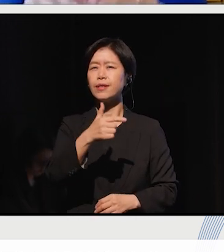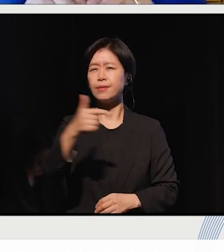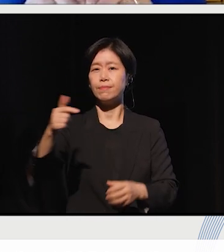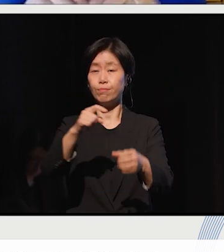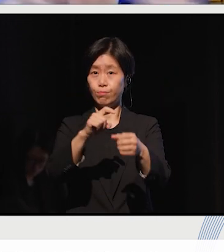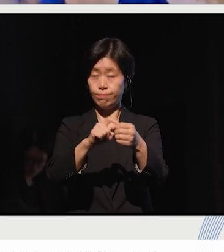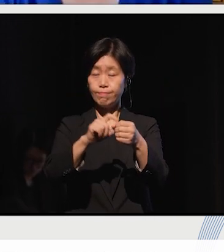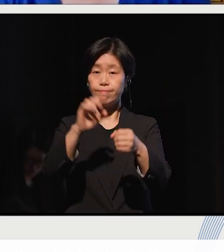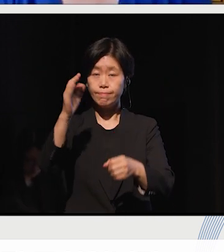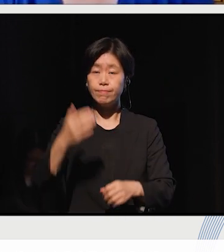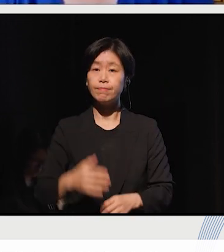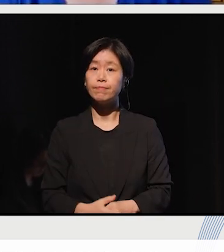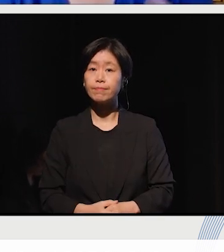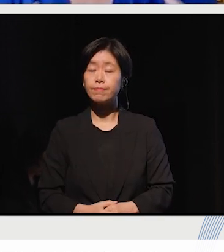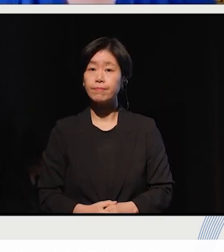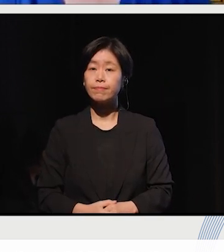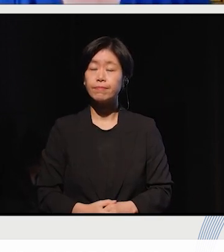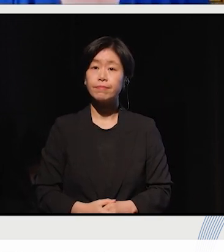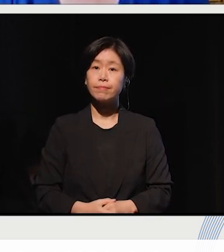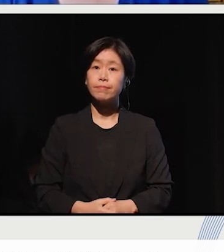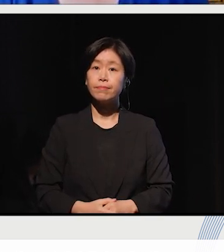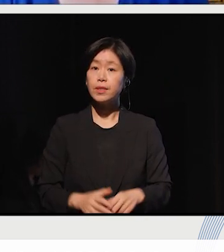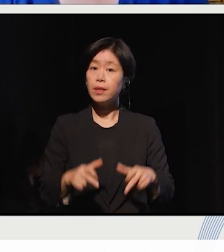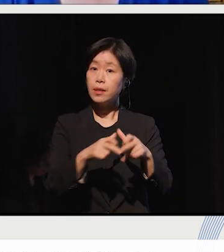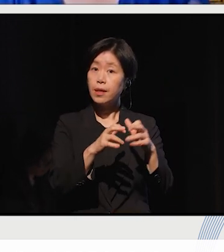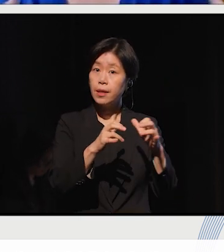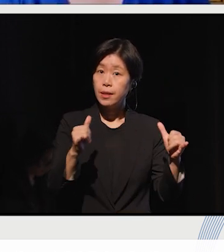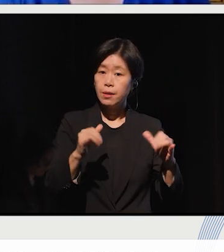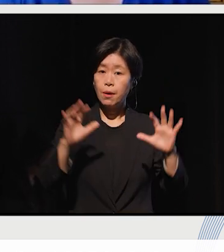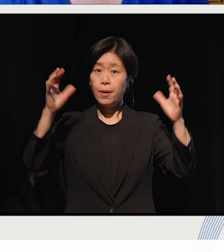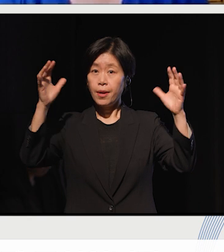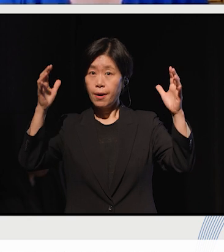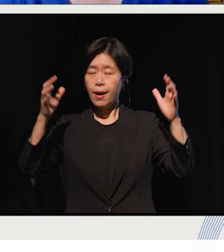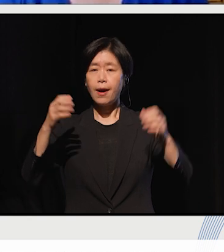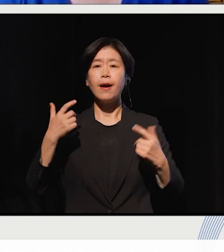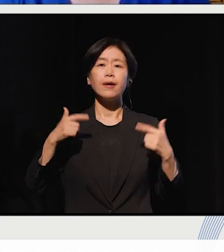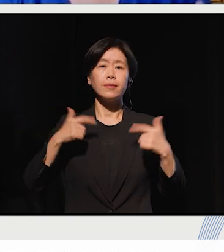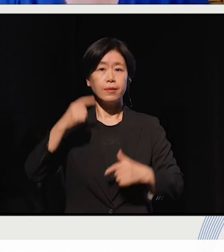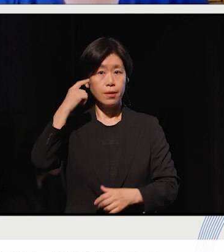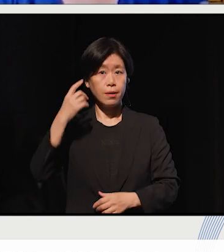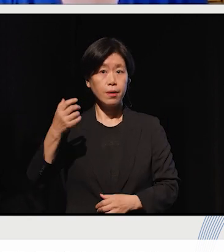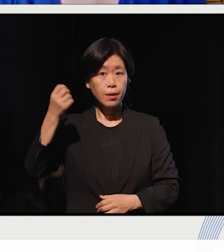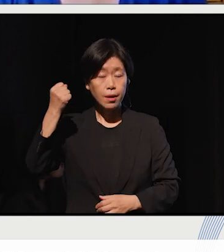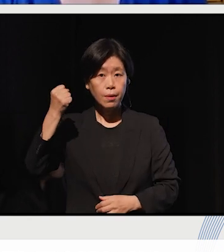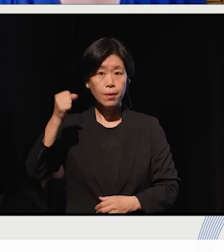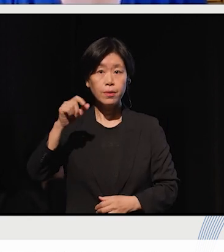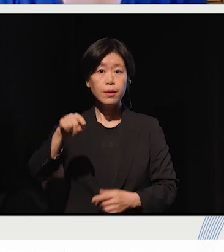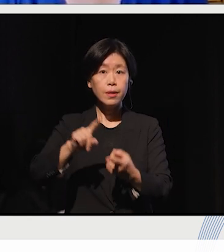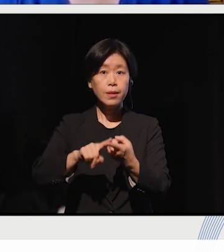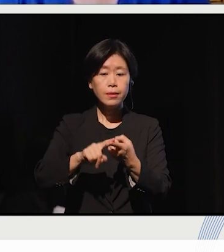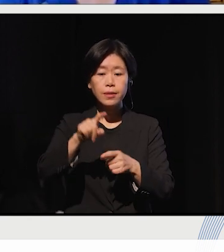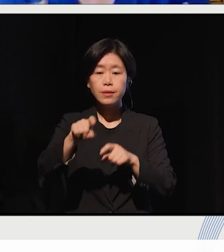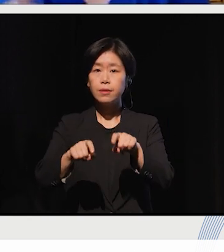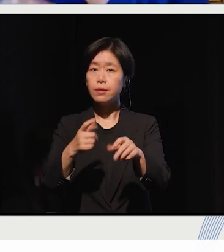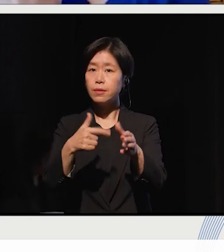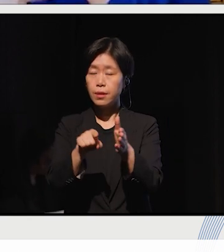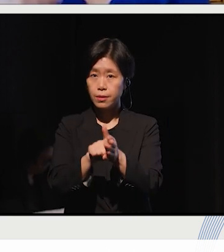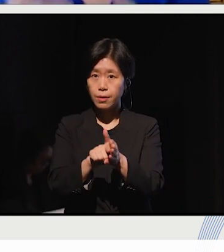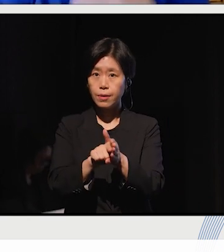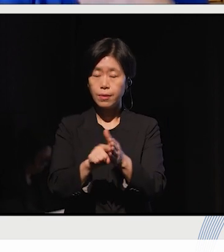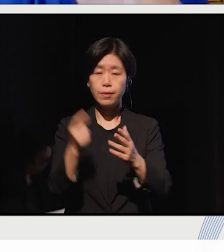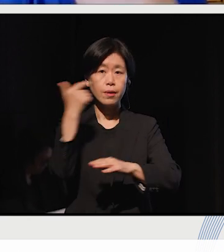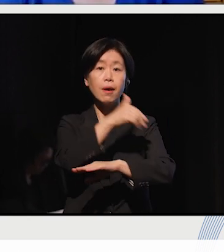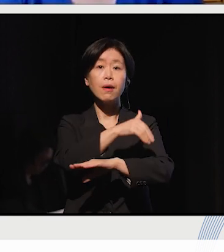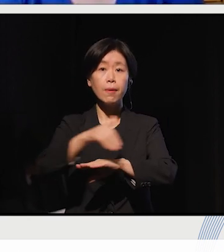planned actions by which our policy, we welcome people with disabilities, are implemented. What